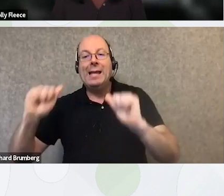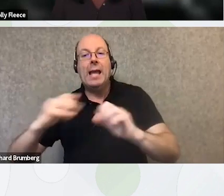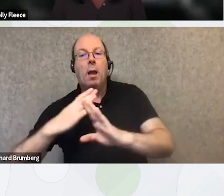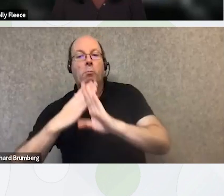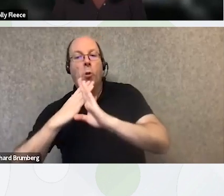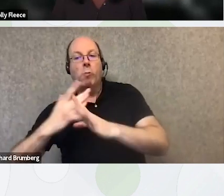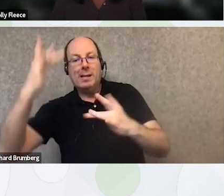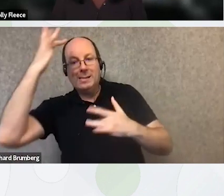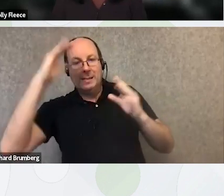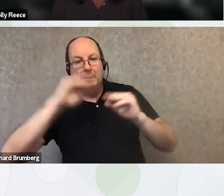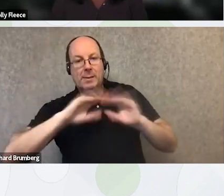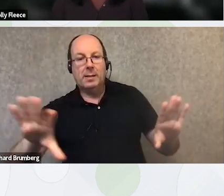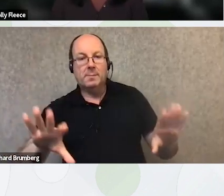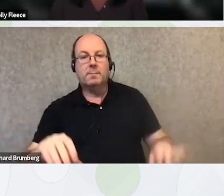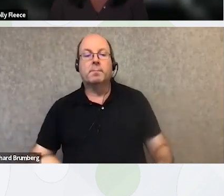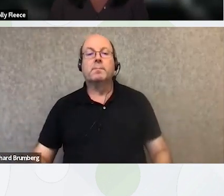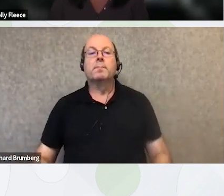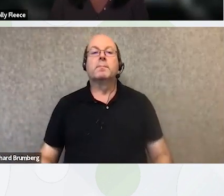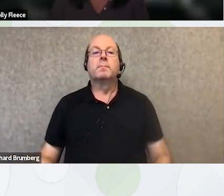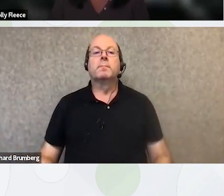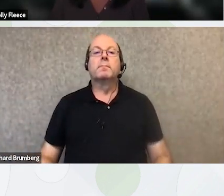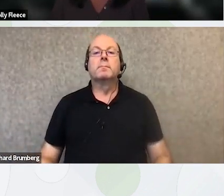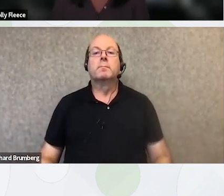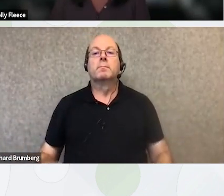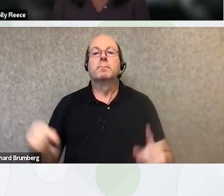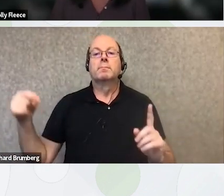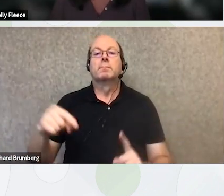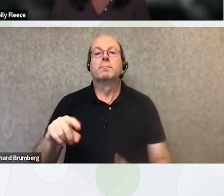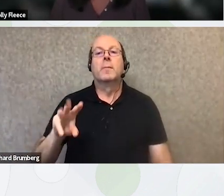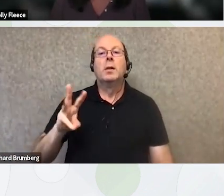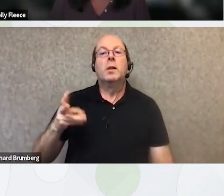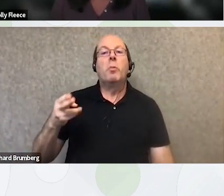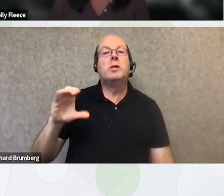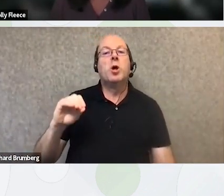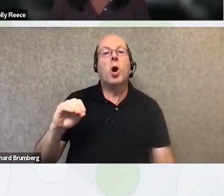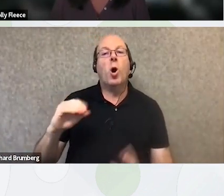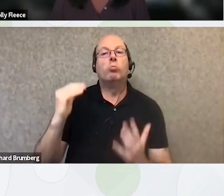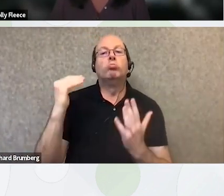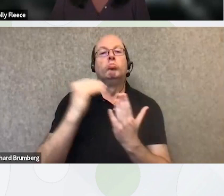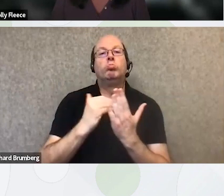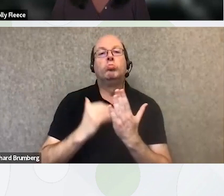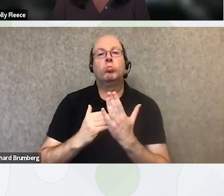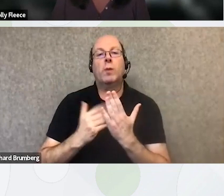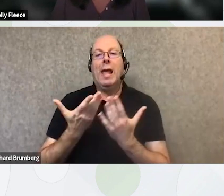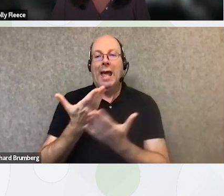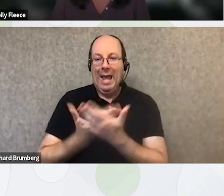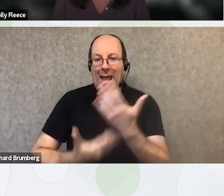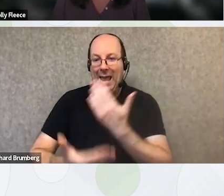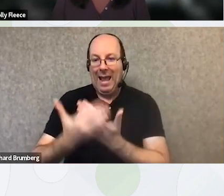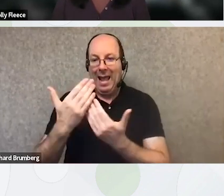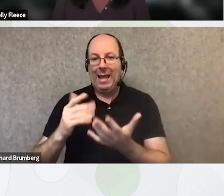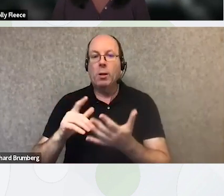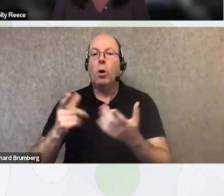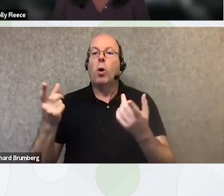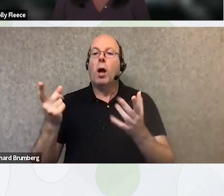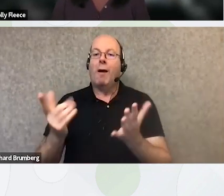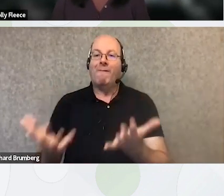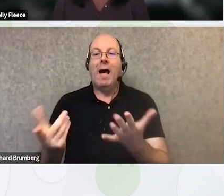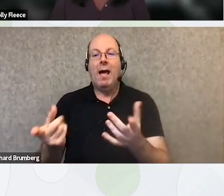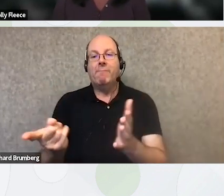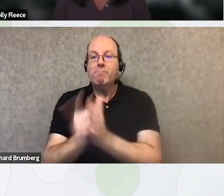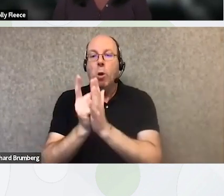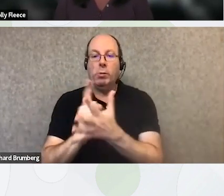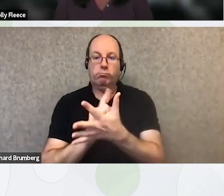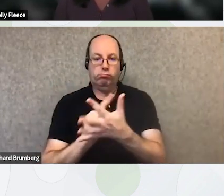hygiene techniques. And then that brings me to the WHO guidelines on hand disinfection, or the 5 moments for hand